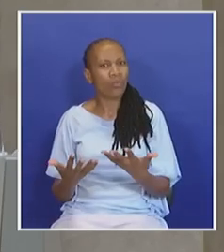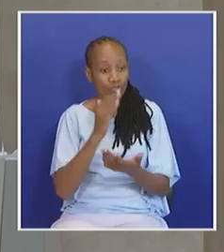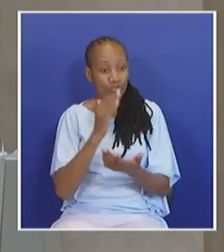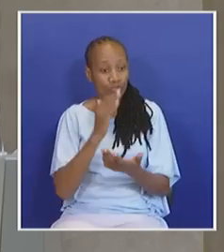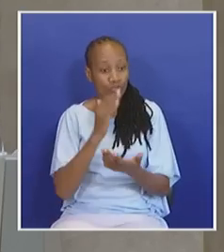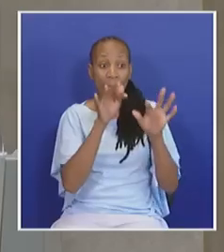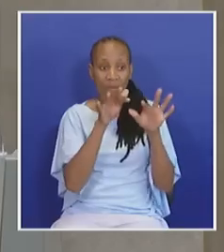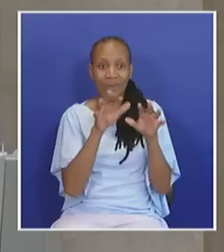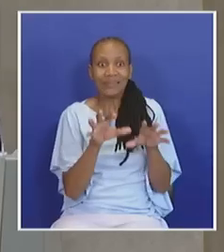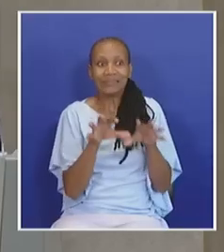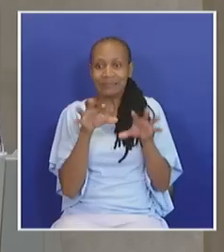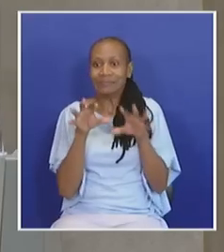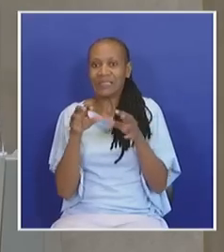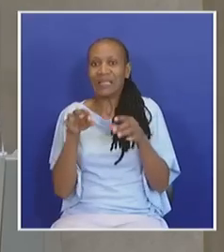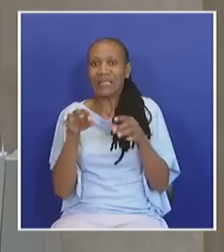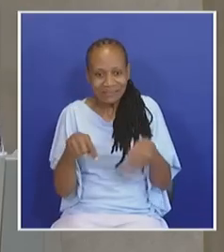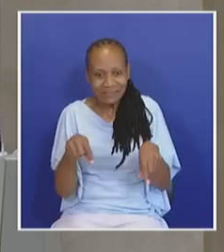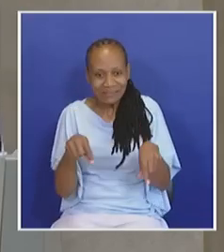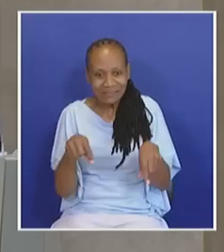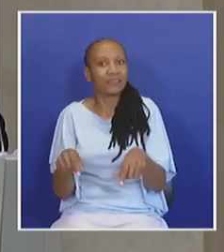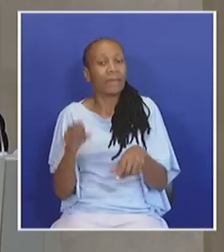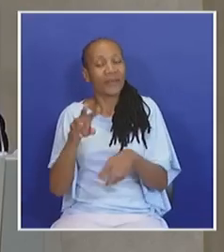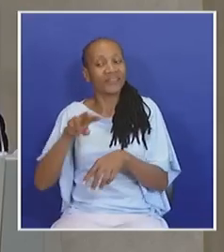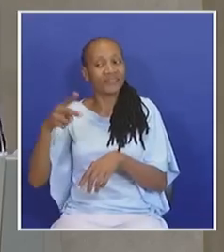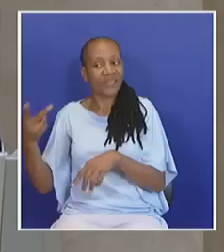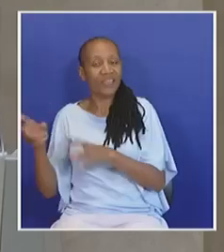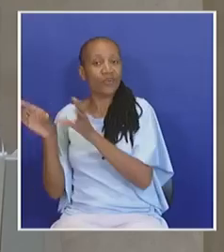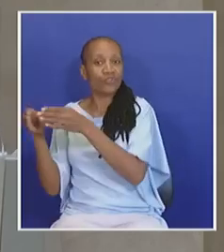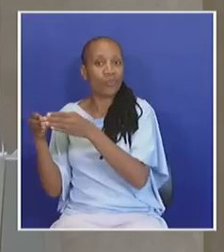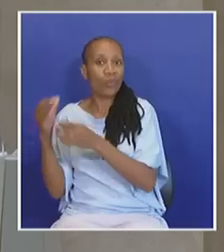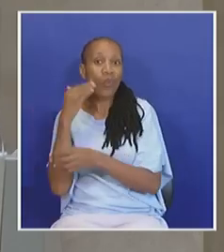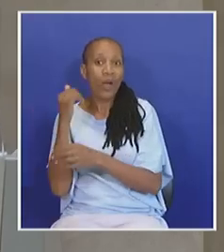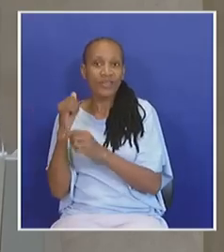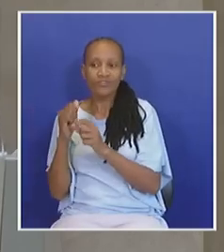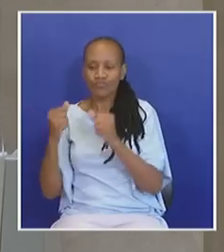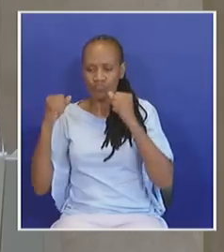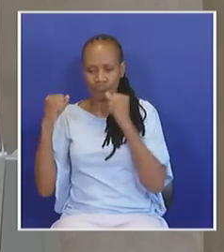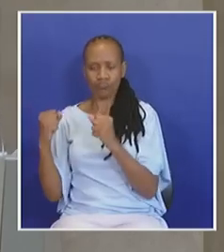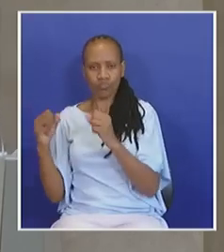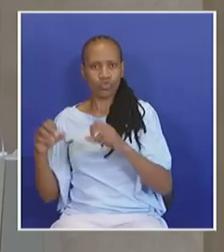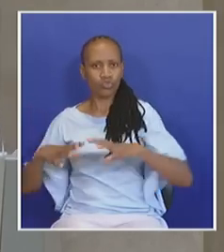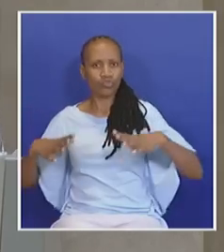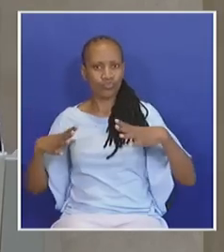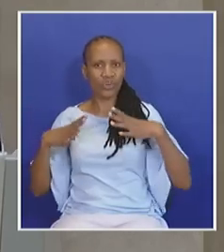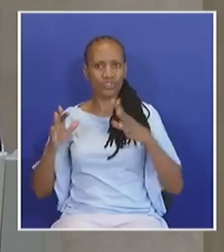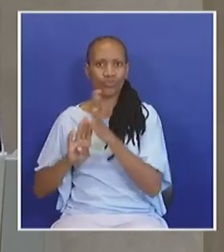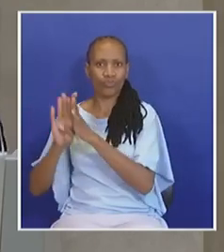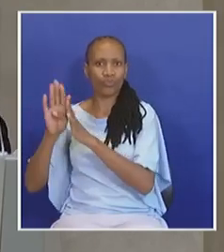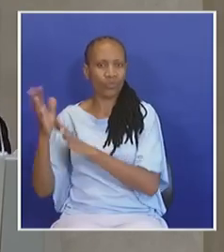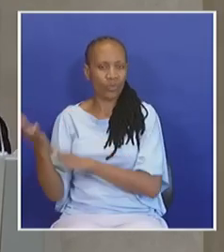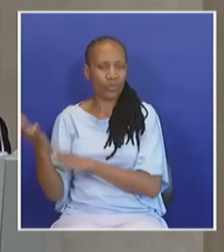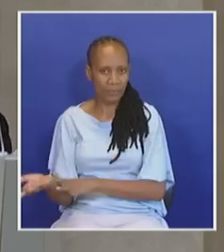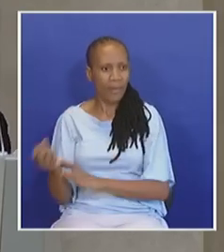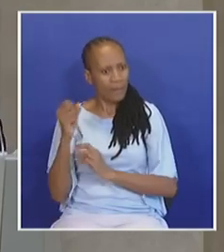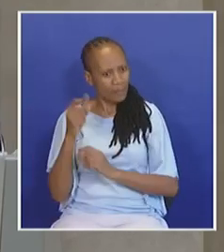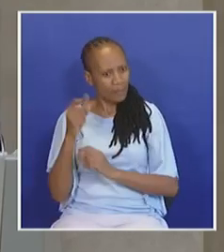enticing those that stand to benefit from it by ensuring that it constantly and